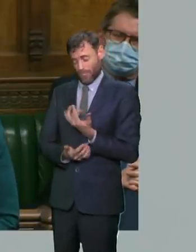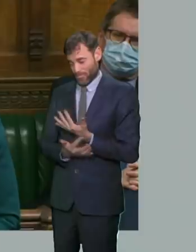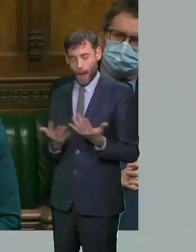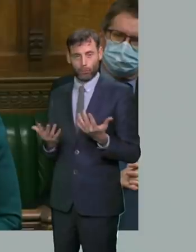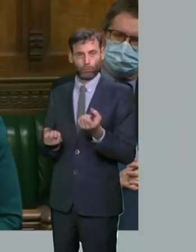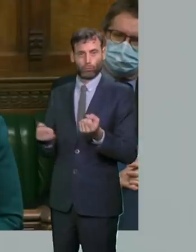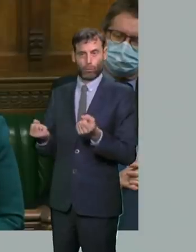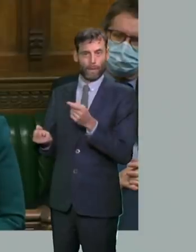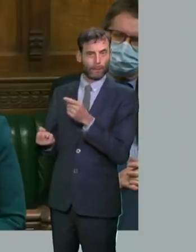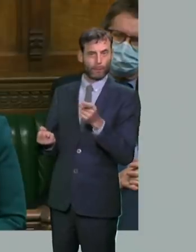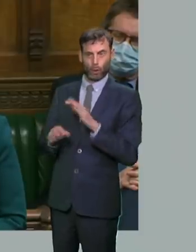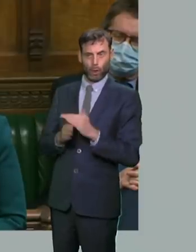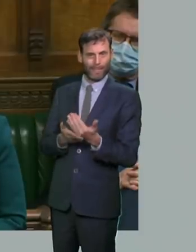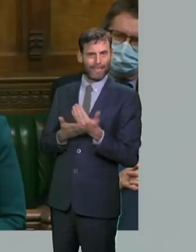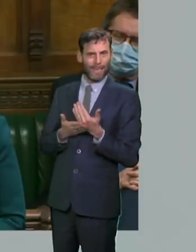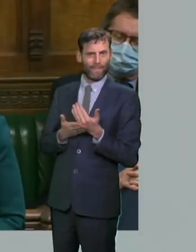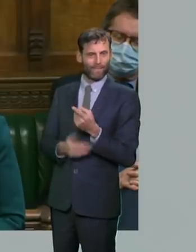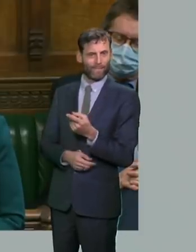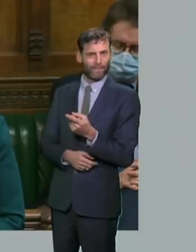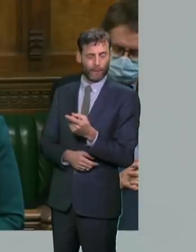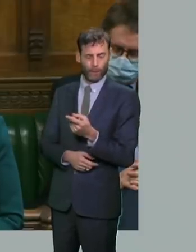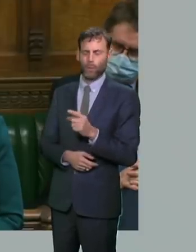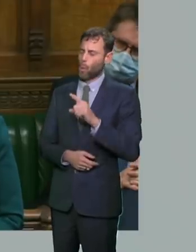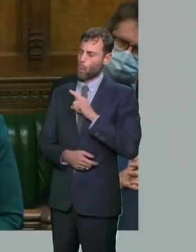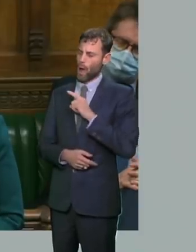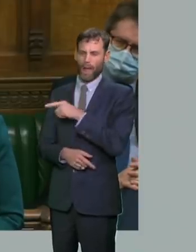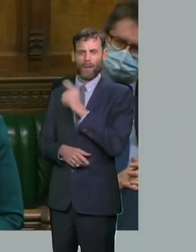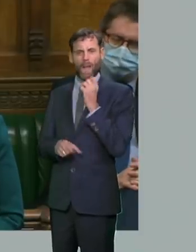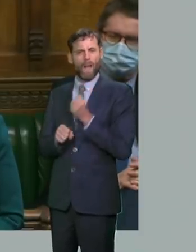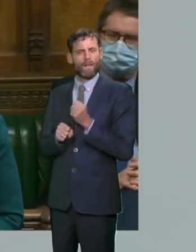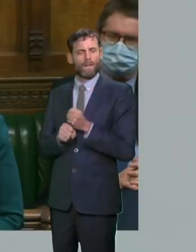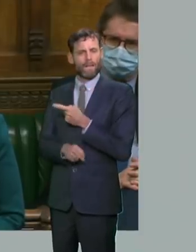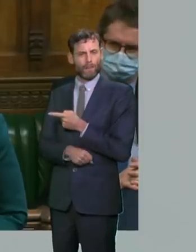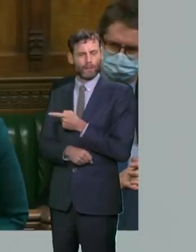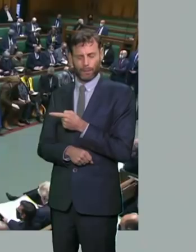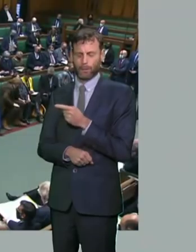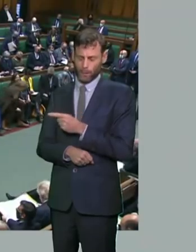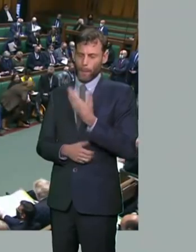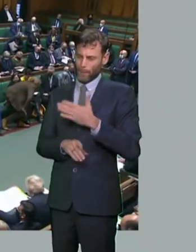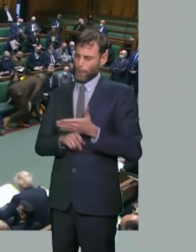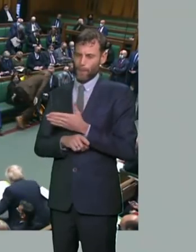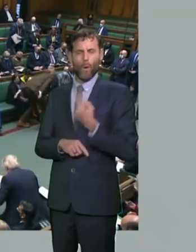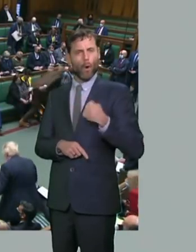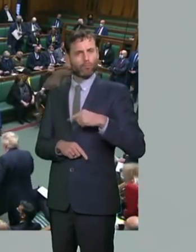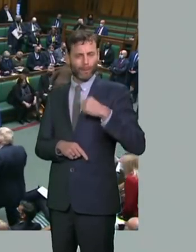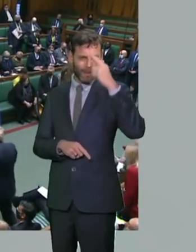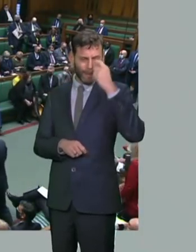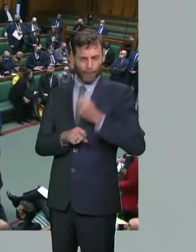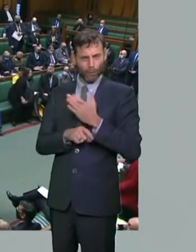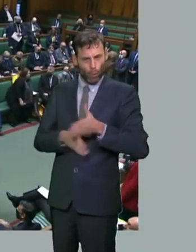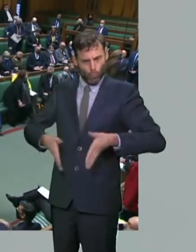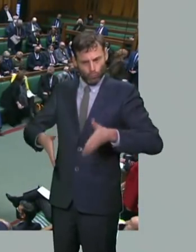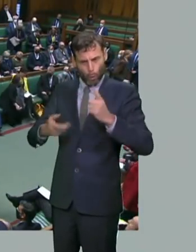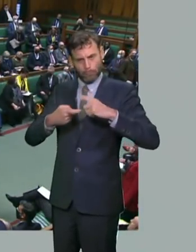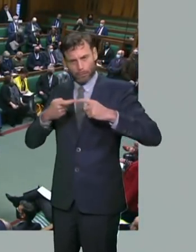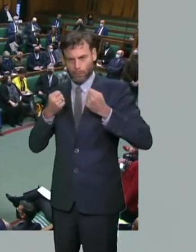Why is the government breaking its promise to grieving families to make towing and our roads safer? Prime Minister. I thank